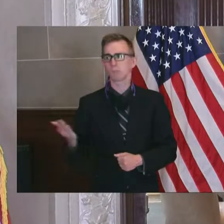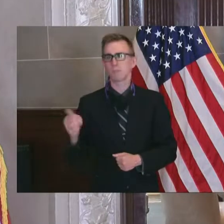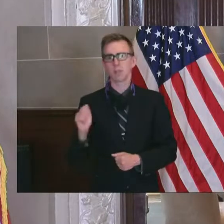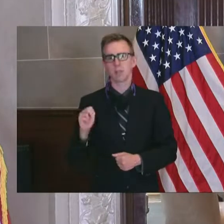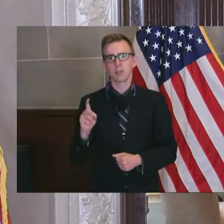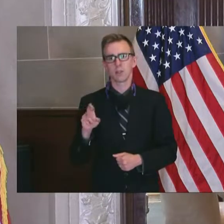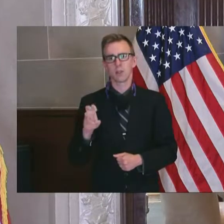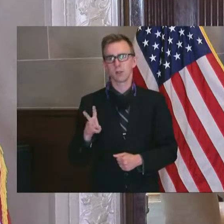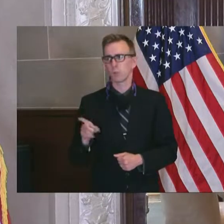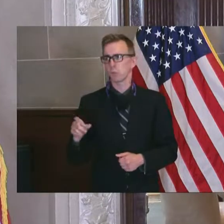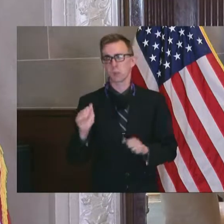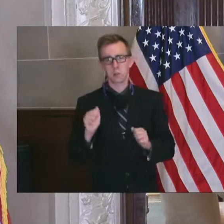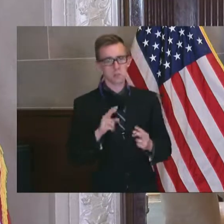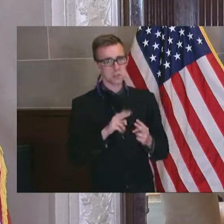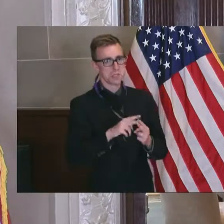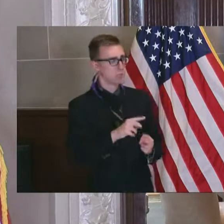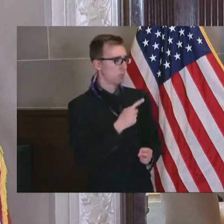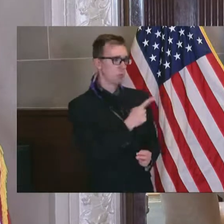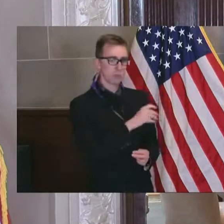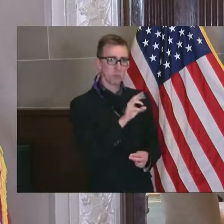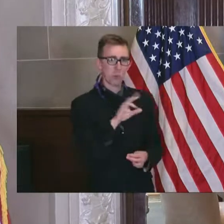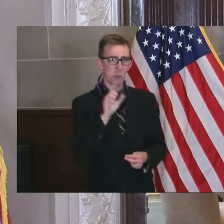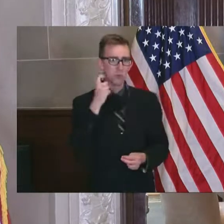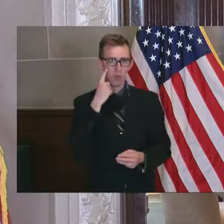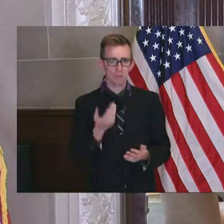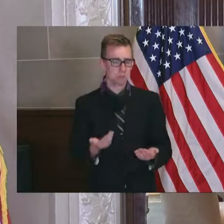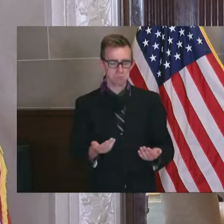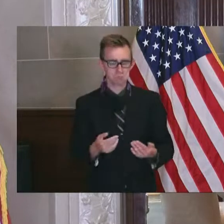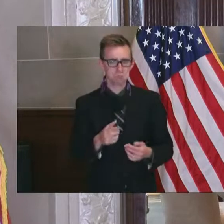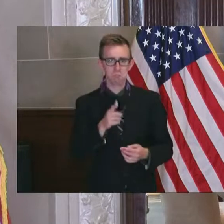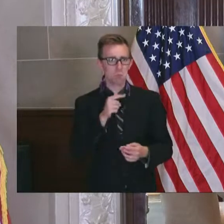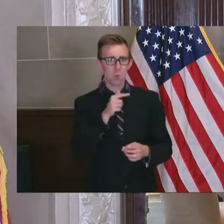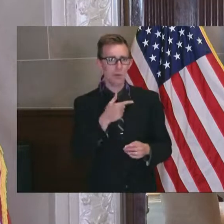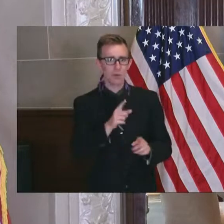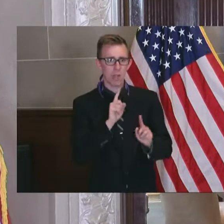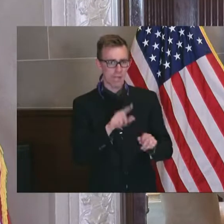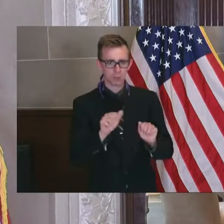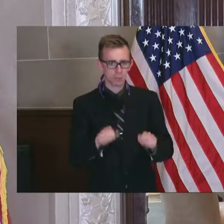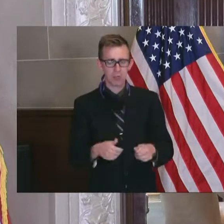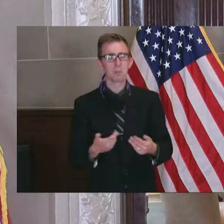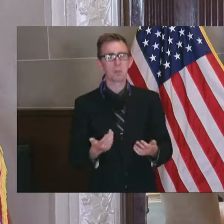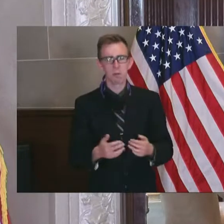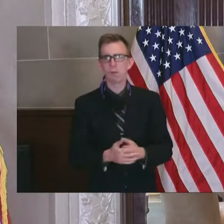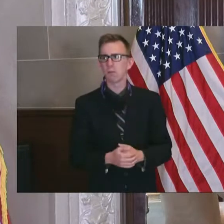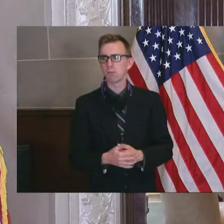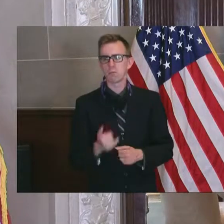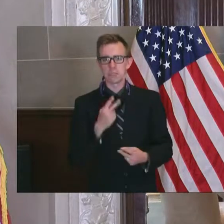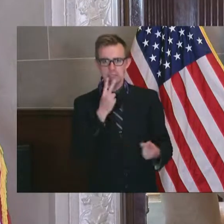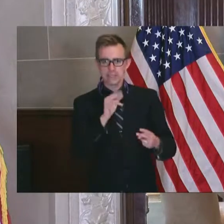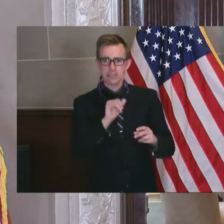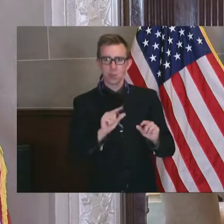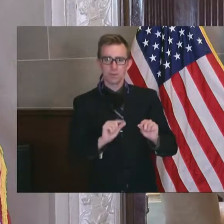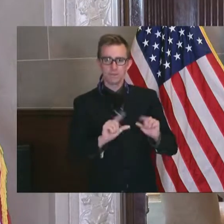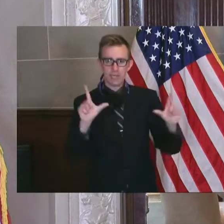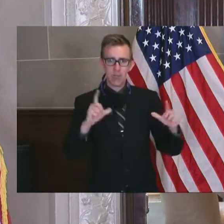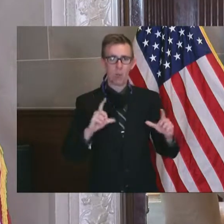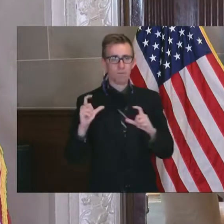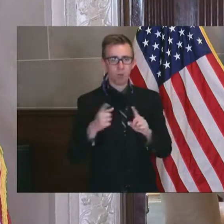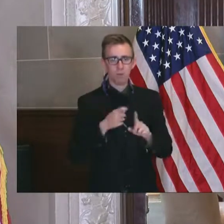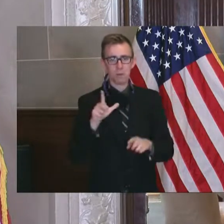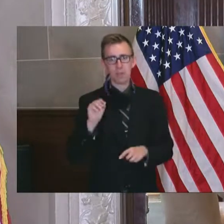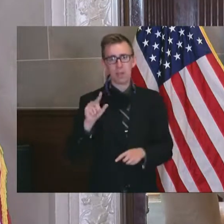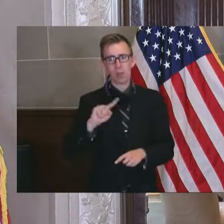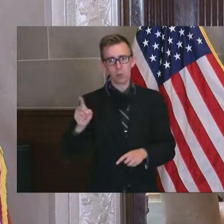This really could be for Dr. Williams or even Governor Parson again when he comes back up to the podium. But seeing those videos and photos from the Lake of the Ozarks